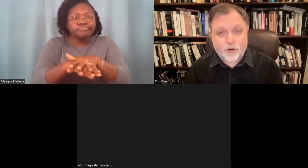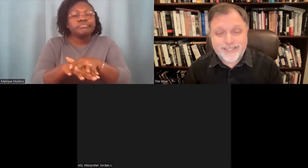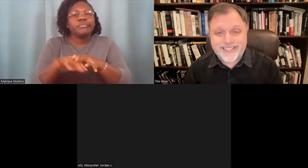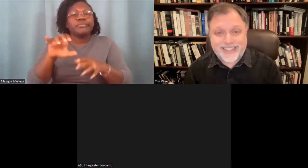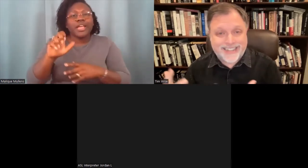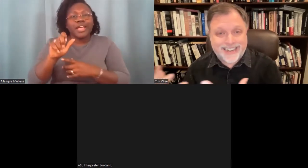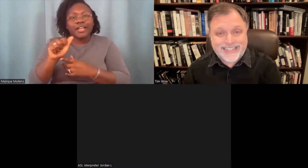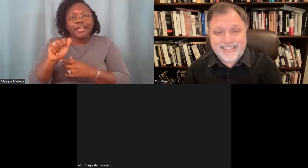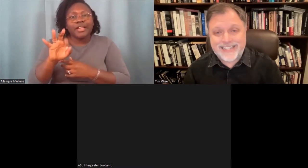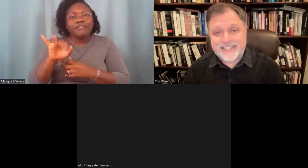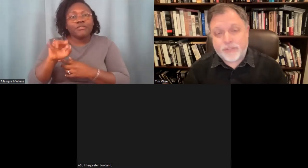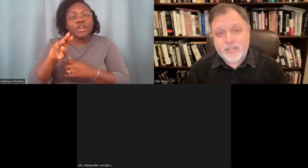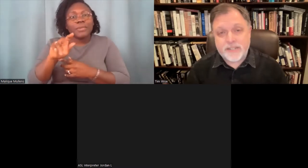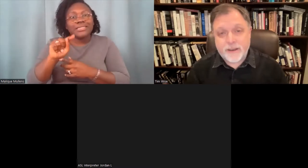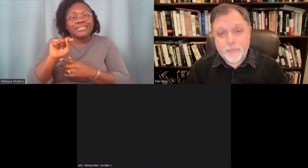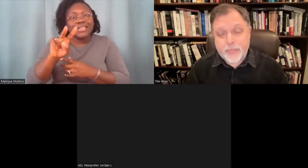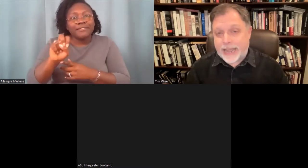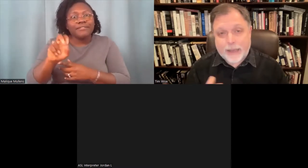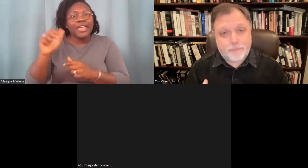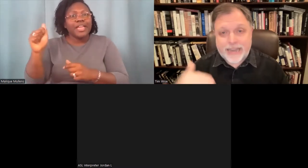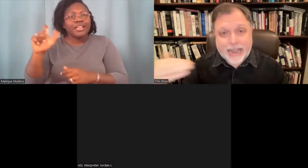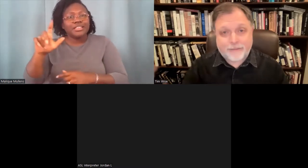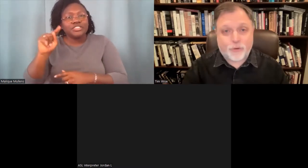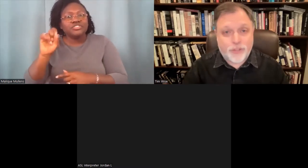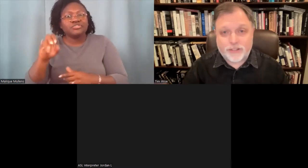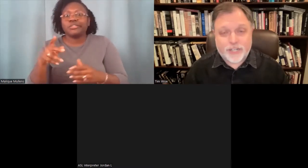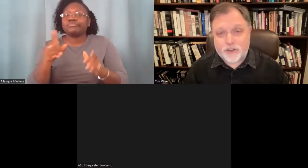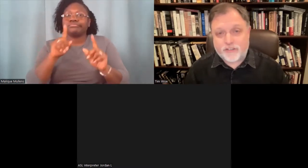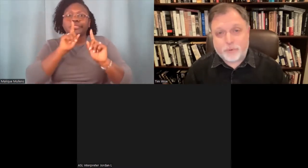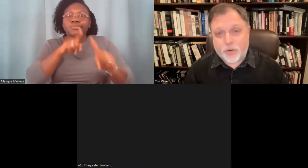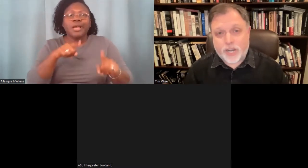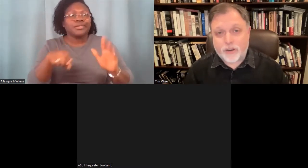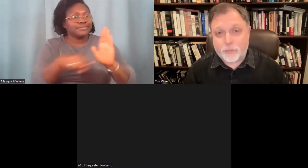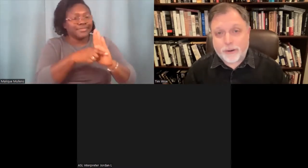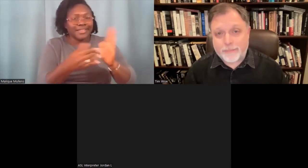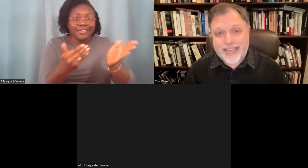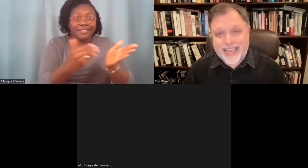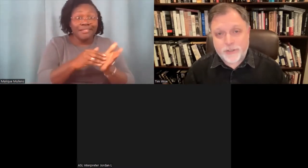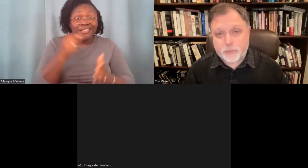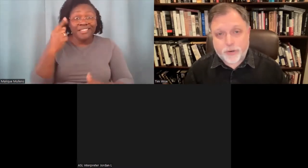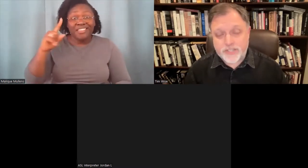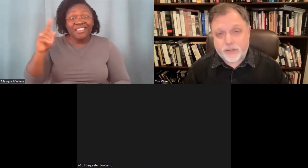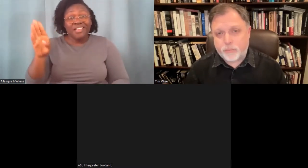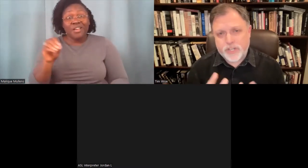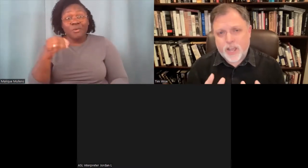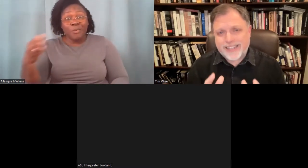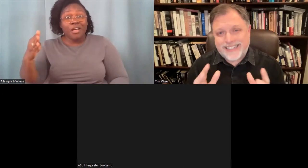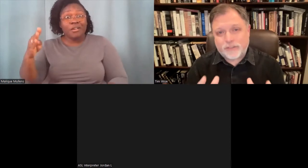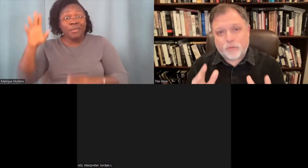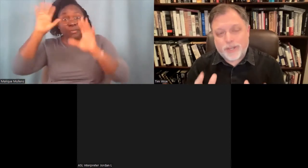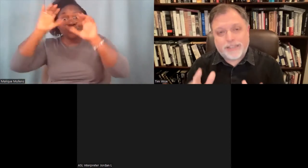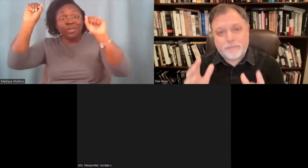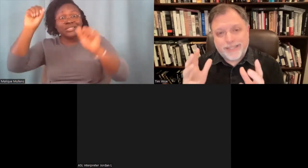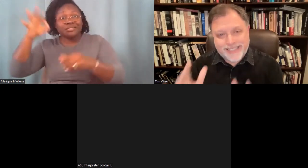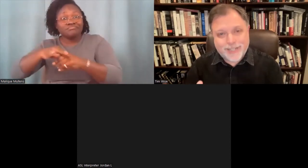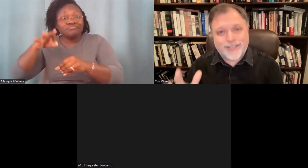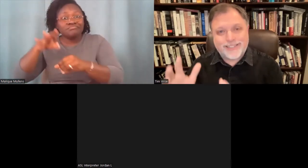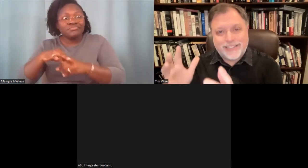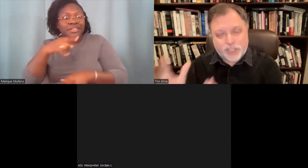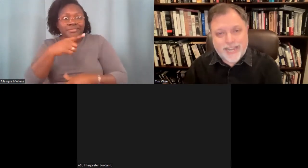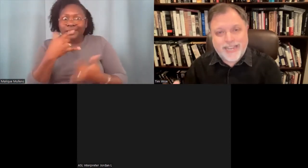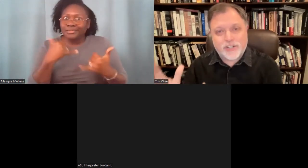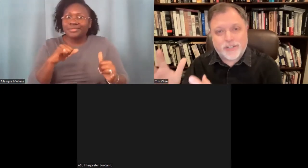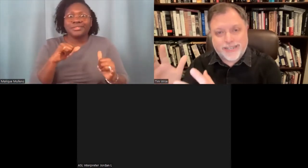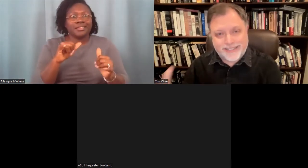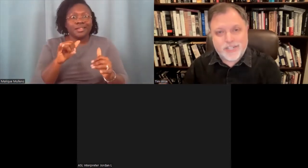in earnest in the 1970s. It happened after the election of Barack Obama as president, which didn't really